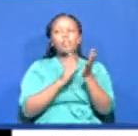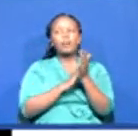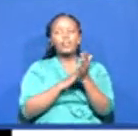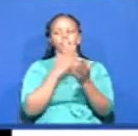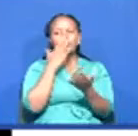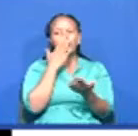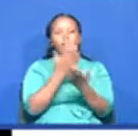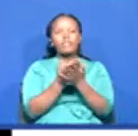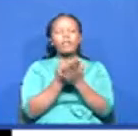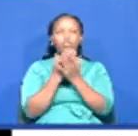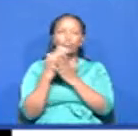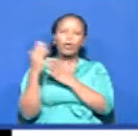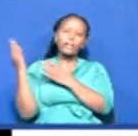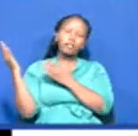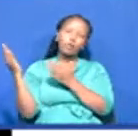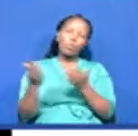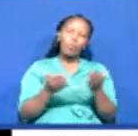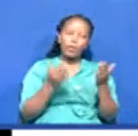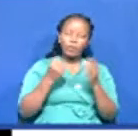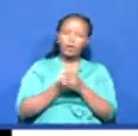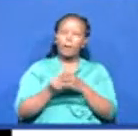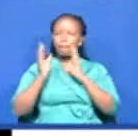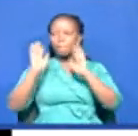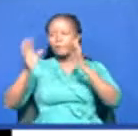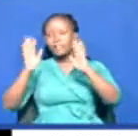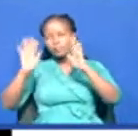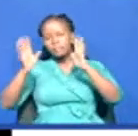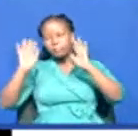and welcome. A round of applause.